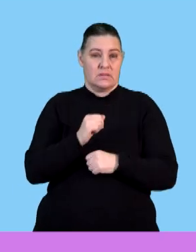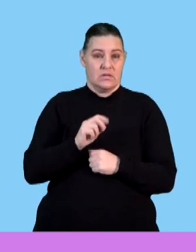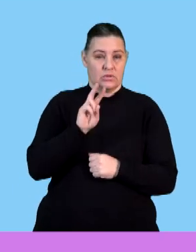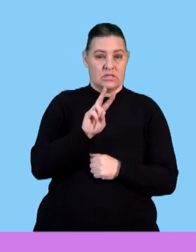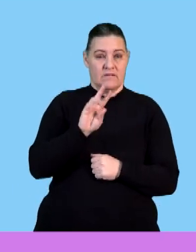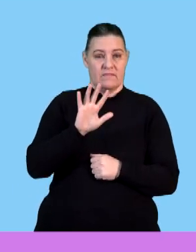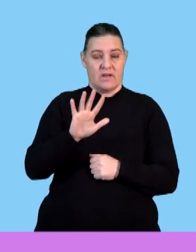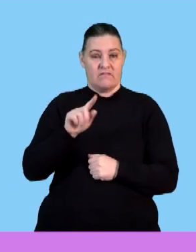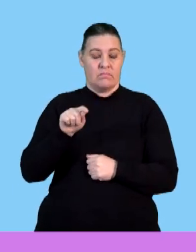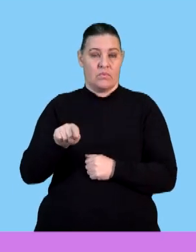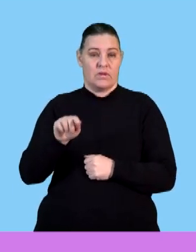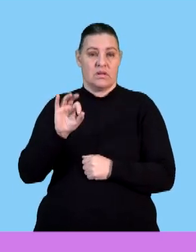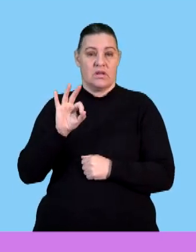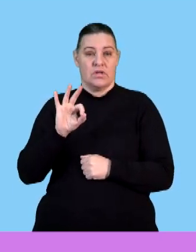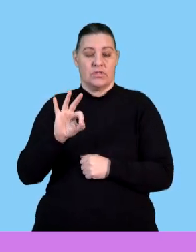the times